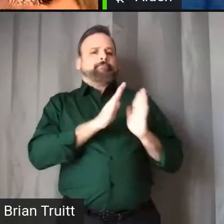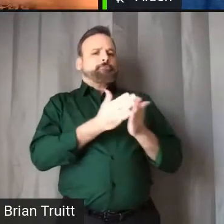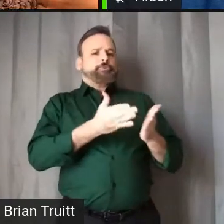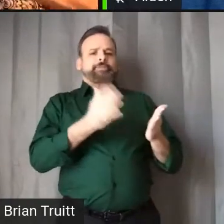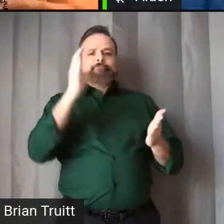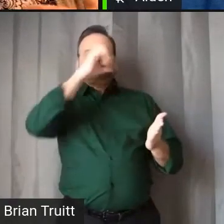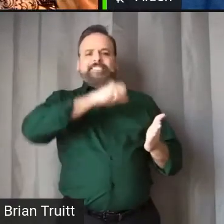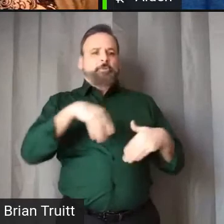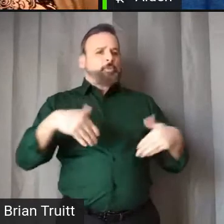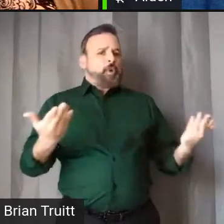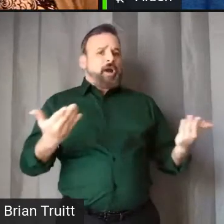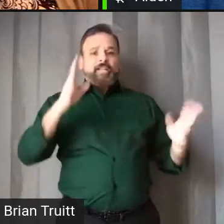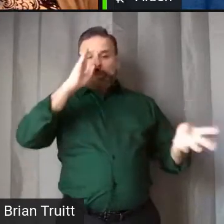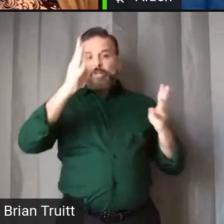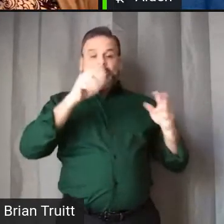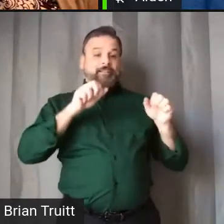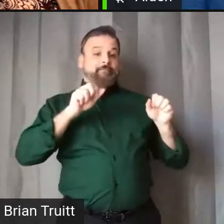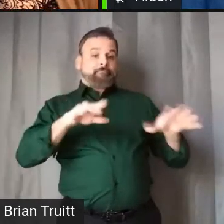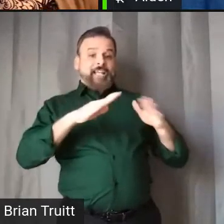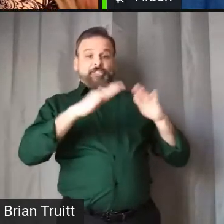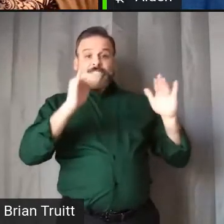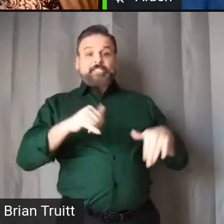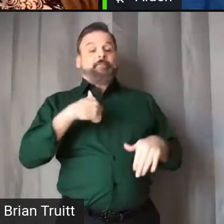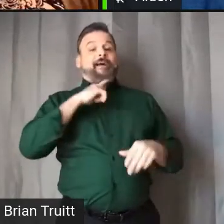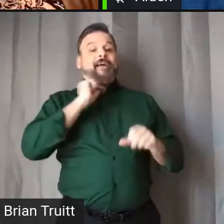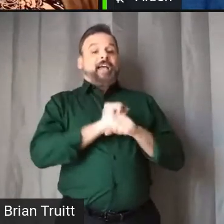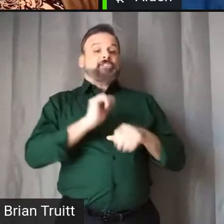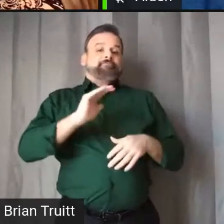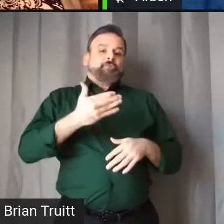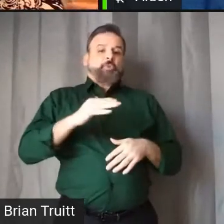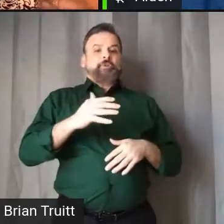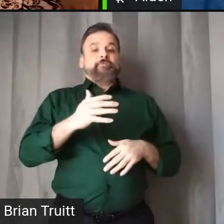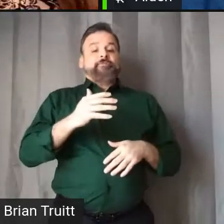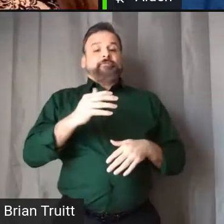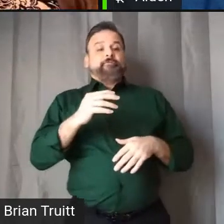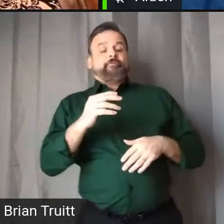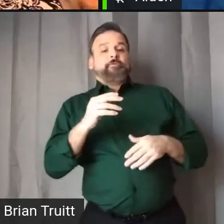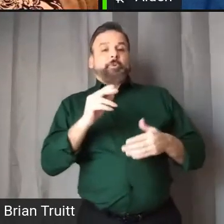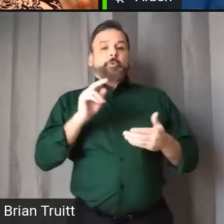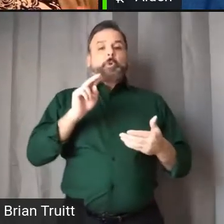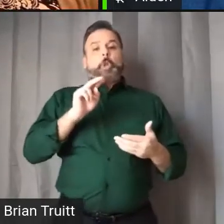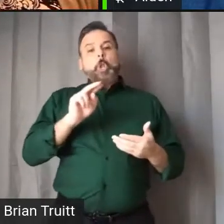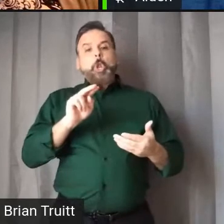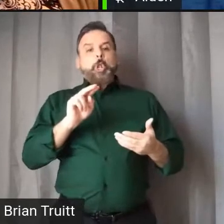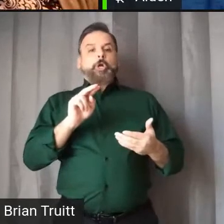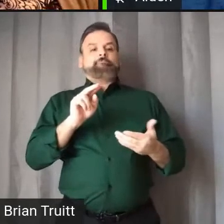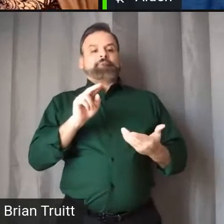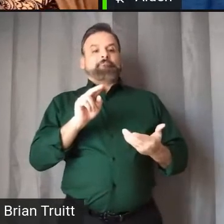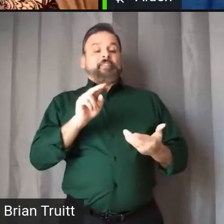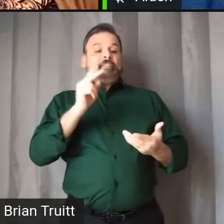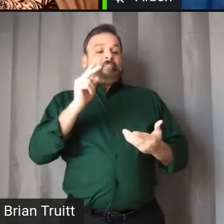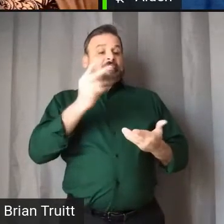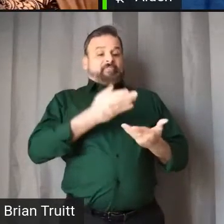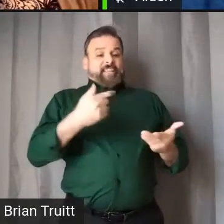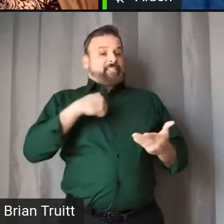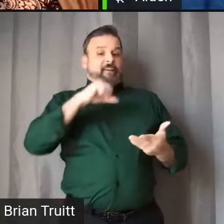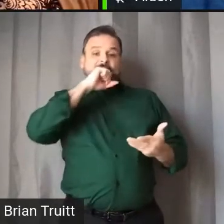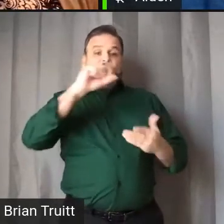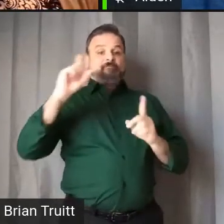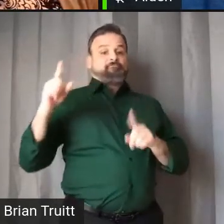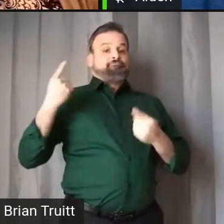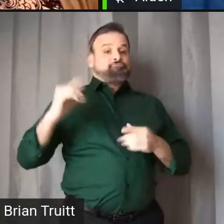and creating this magic system, I actually sort of looked to the things that I had always loved growing up,